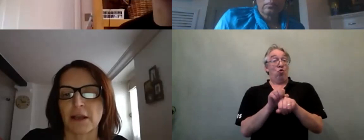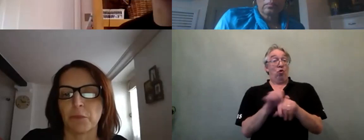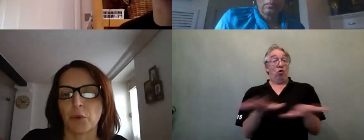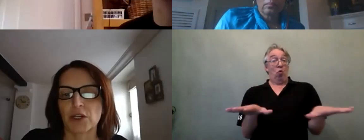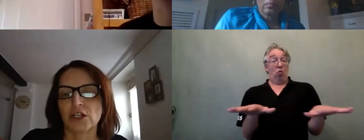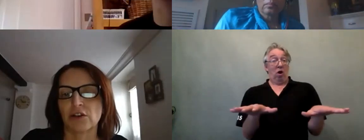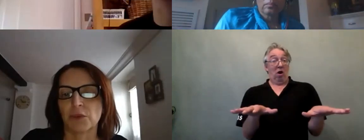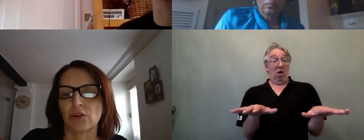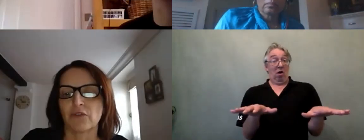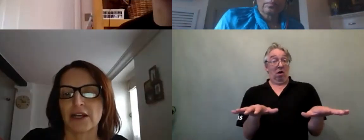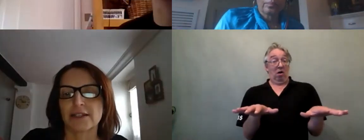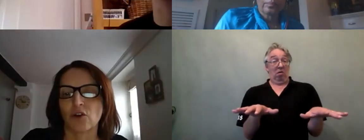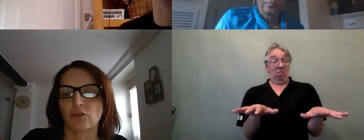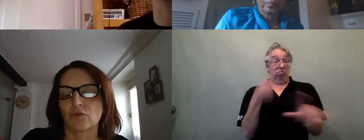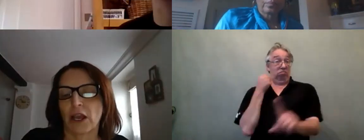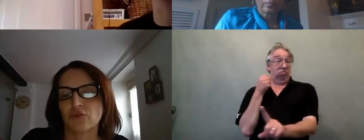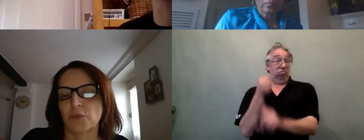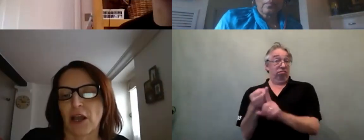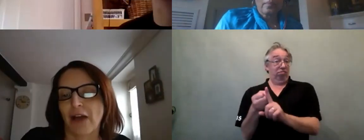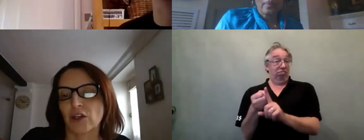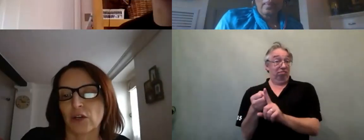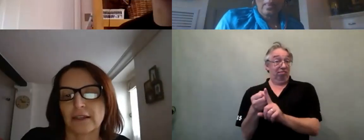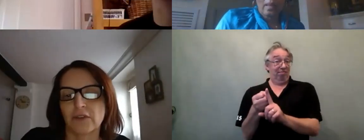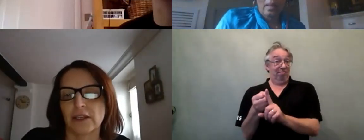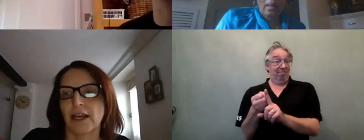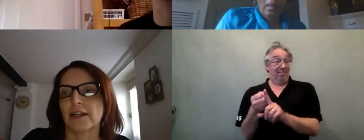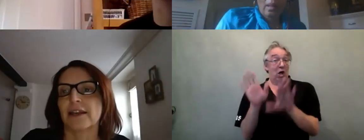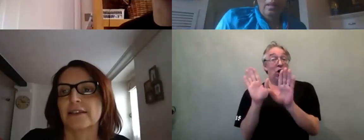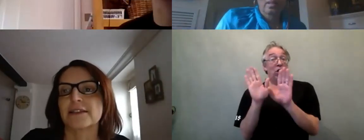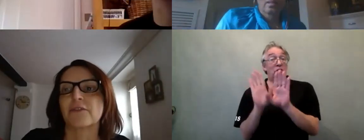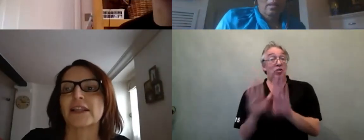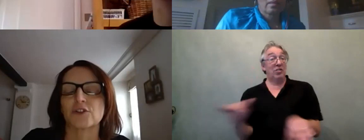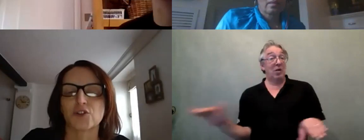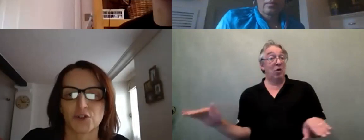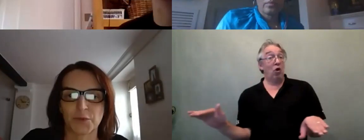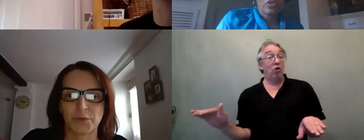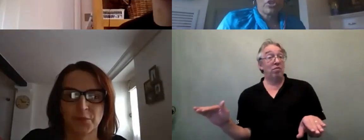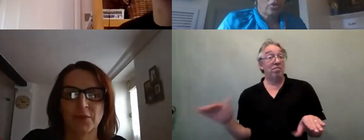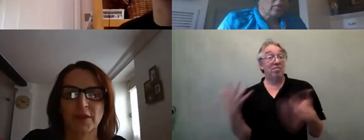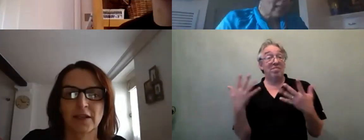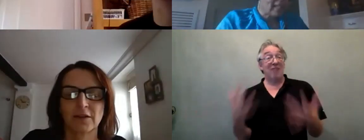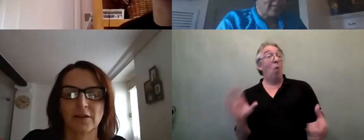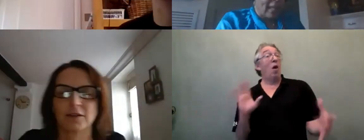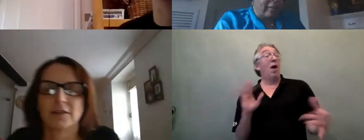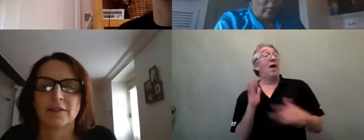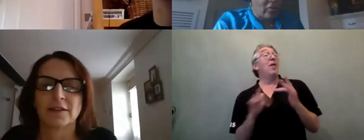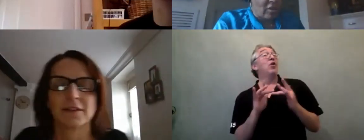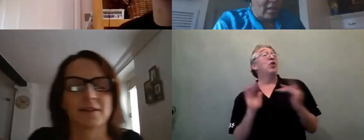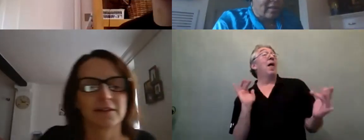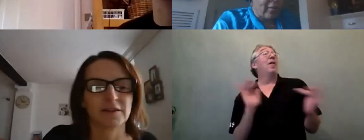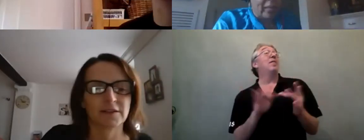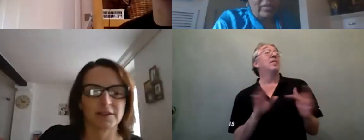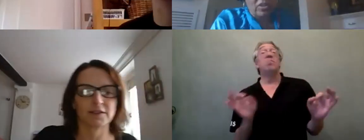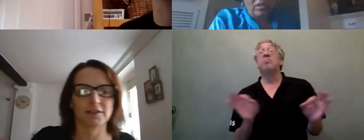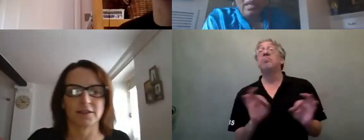for example, where children without devices, without having connectivity, having great disadvantage? Sure, thanks for that question,